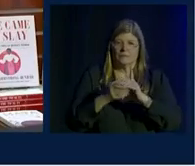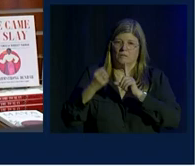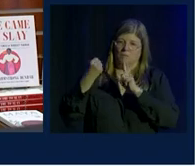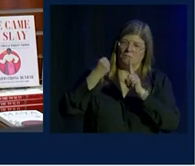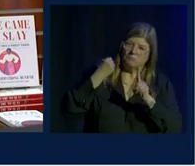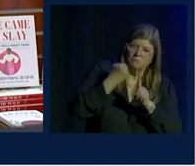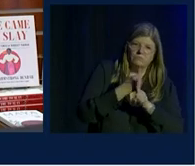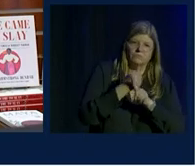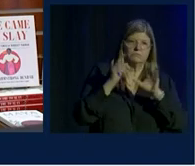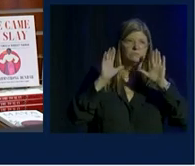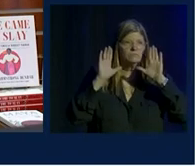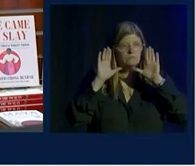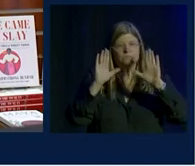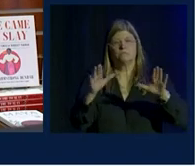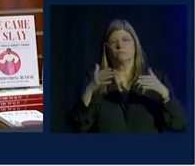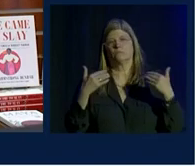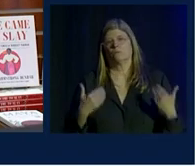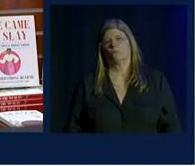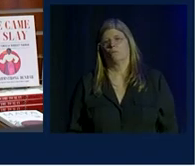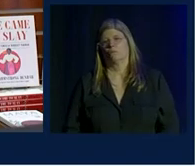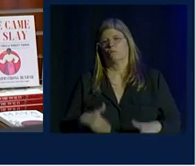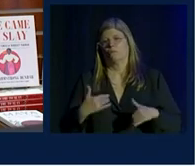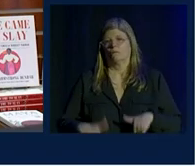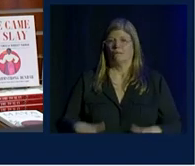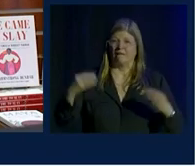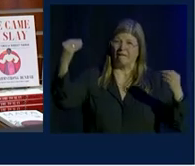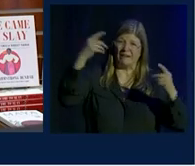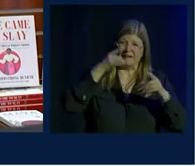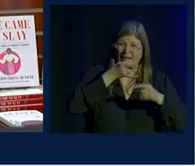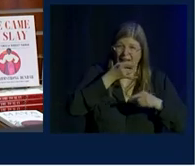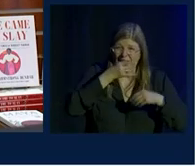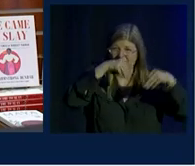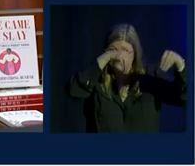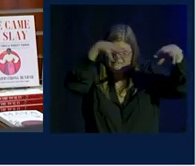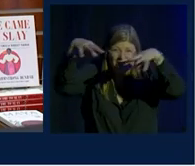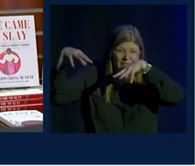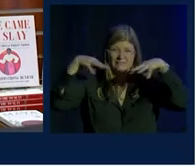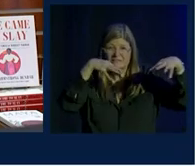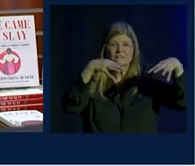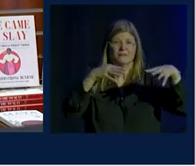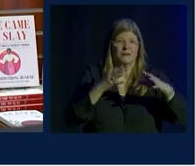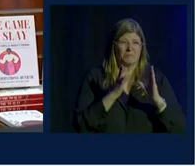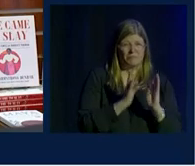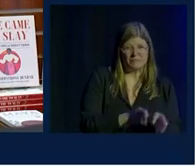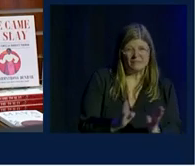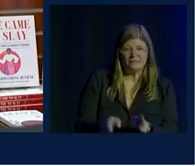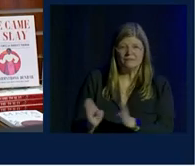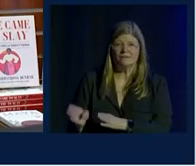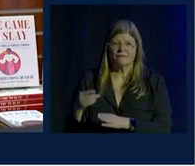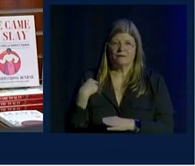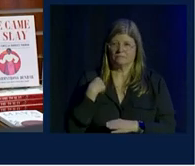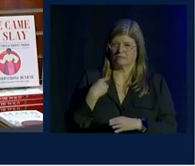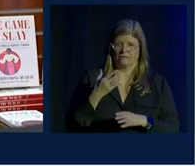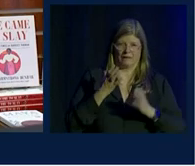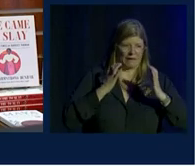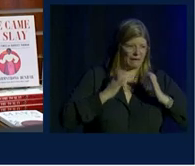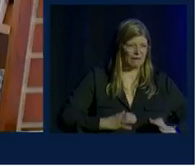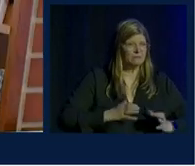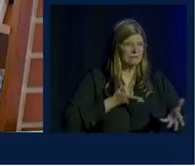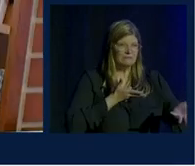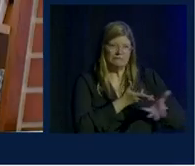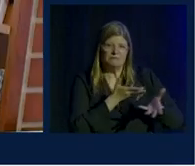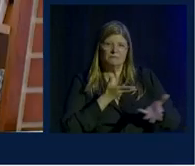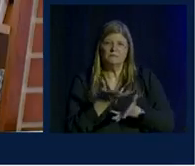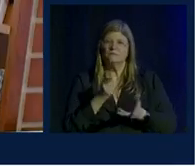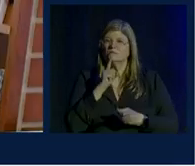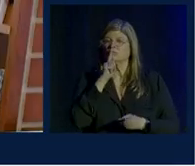have fixtures and merchandise to prepare our customers and walk out with black books has been a great benefit of the grant. We